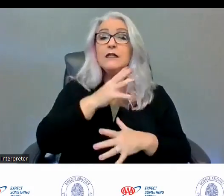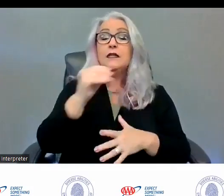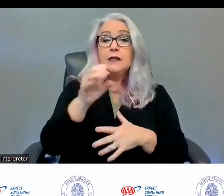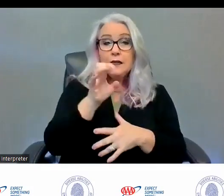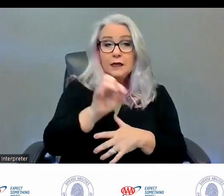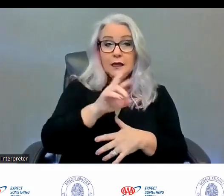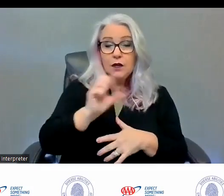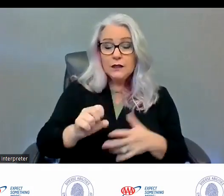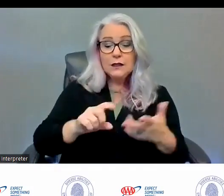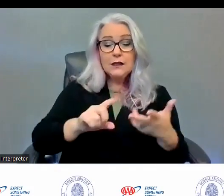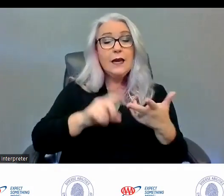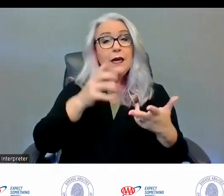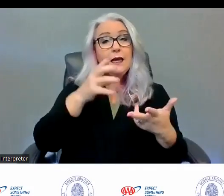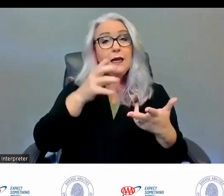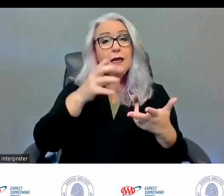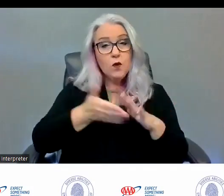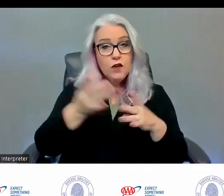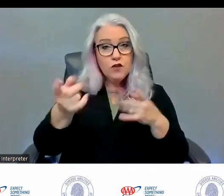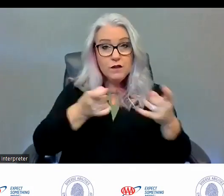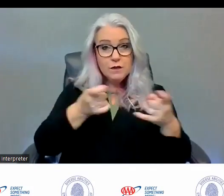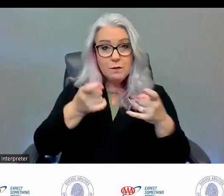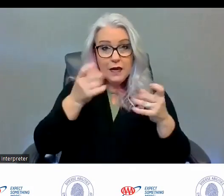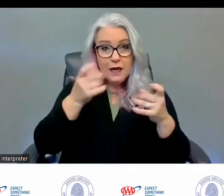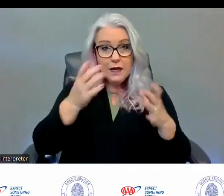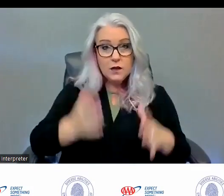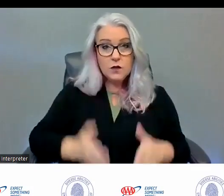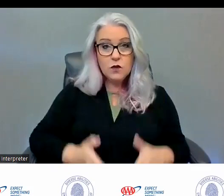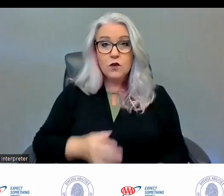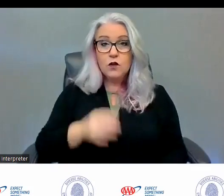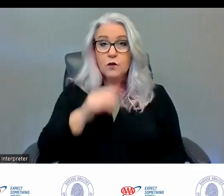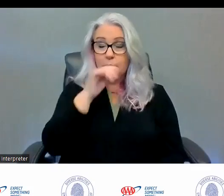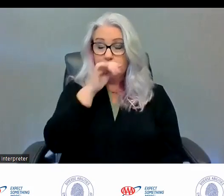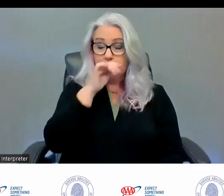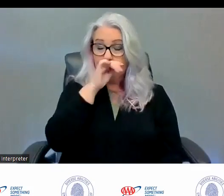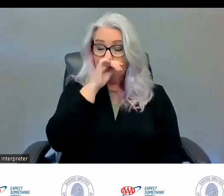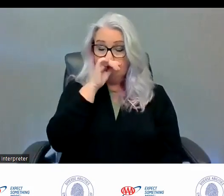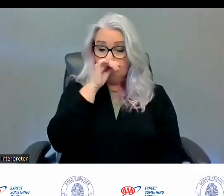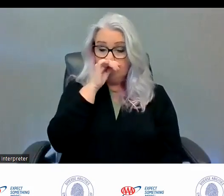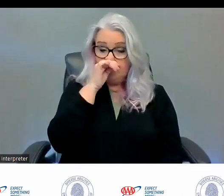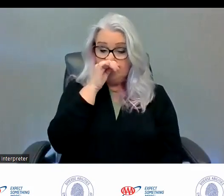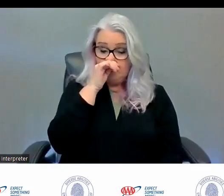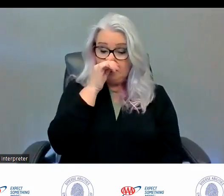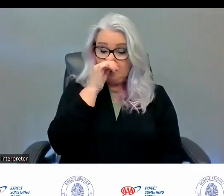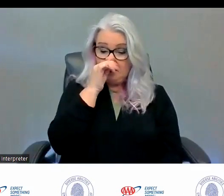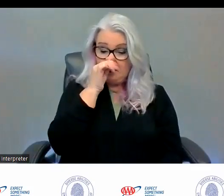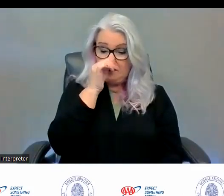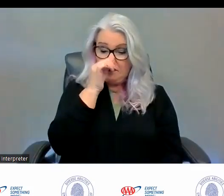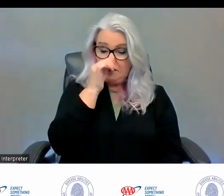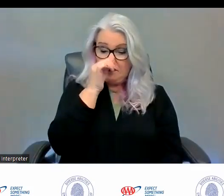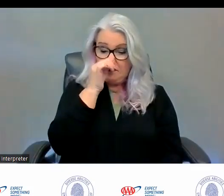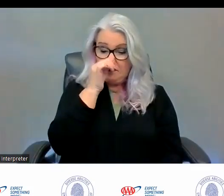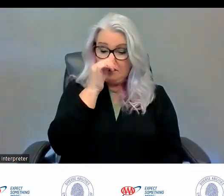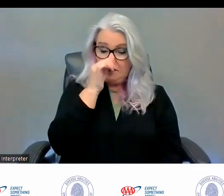then an operations manager. And for this role, you typically speak to members during an emergency. So you're hearing them at